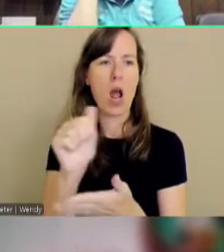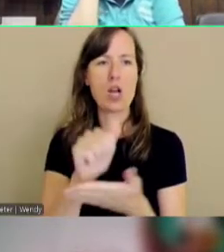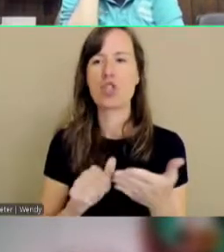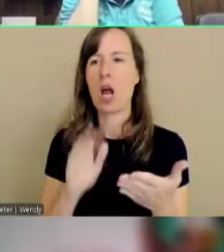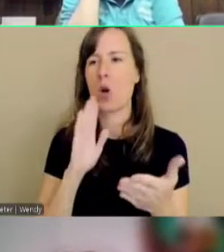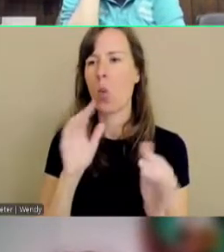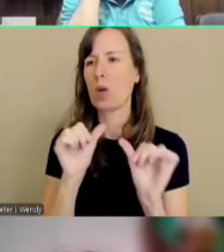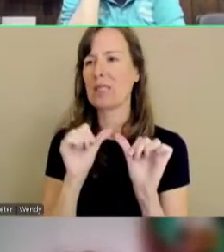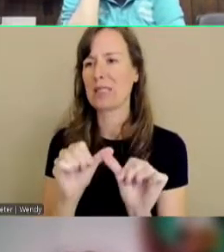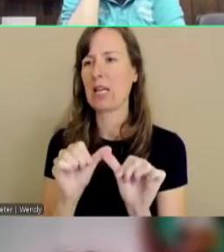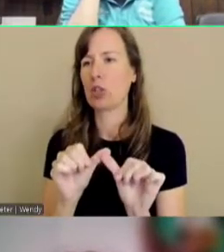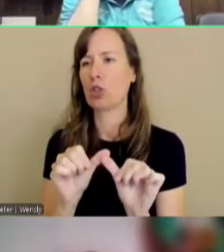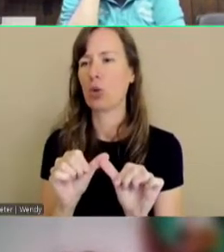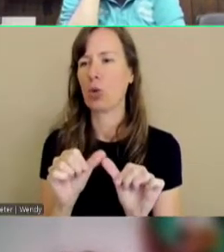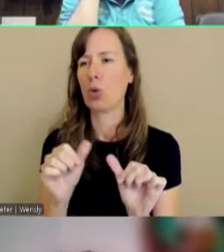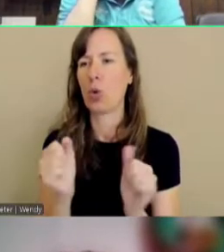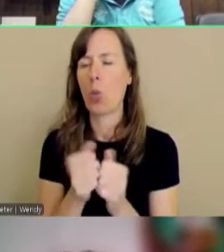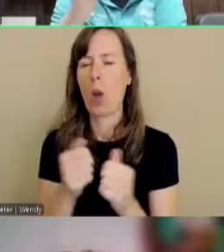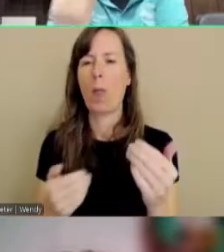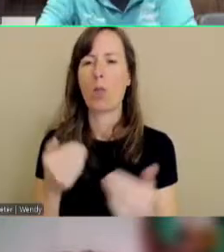as the procedure, so that it's clear.